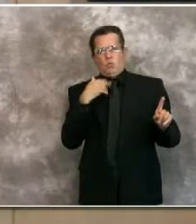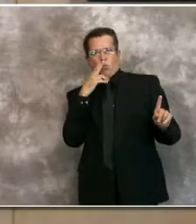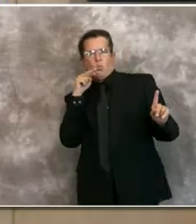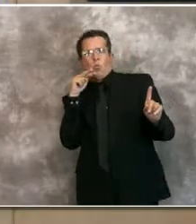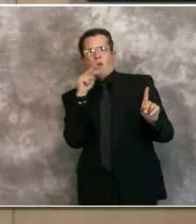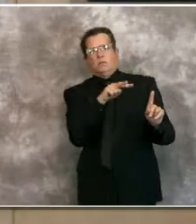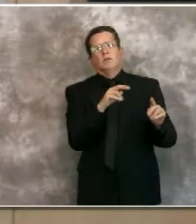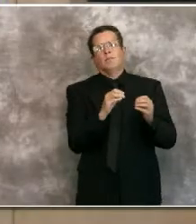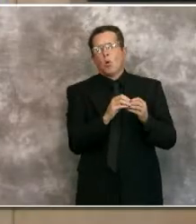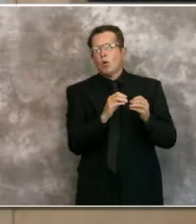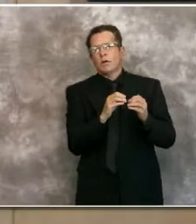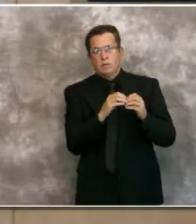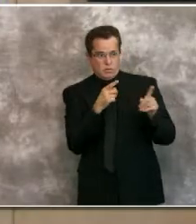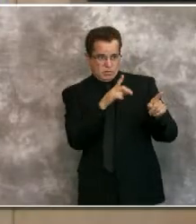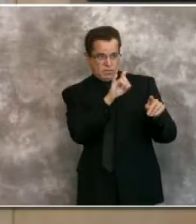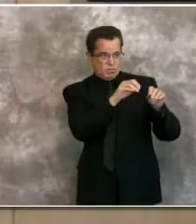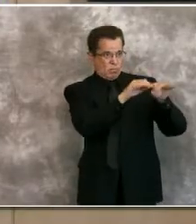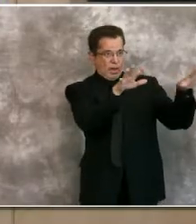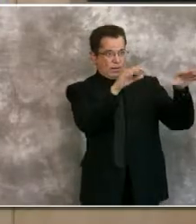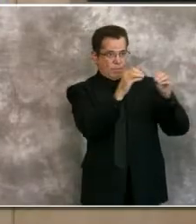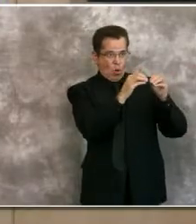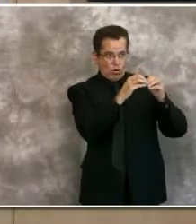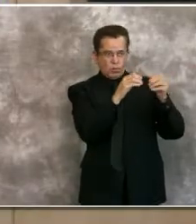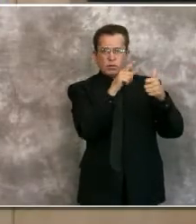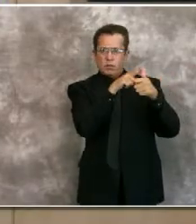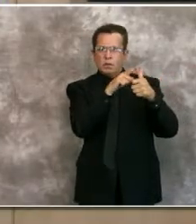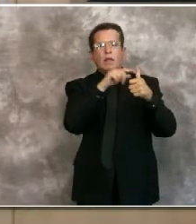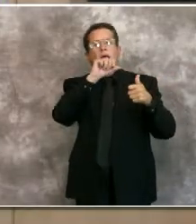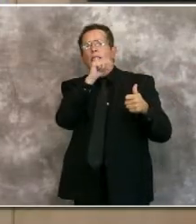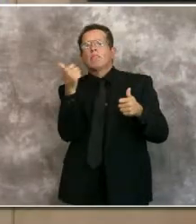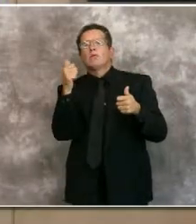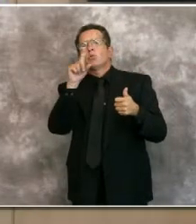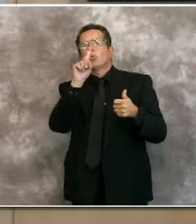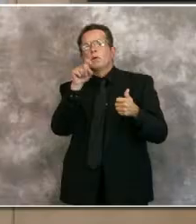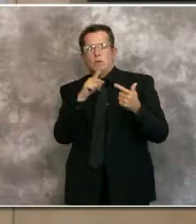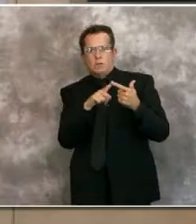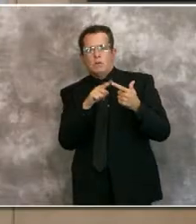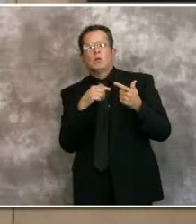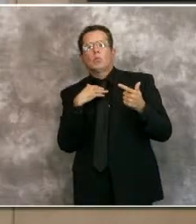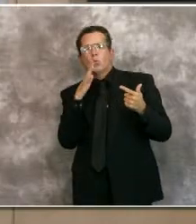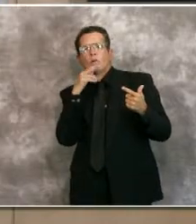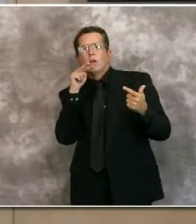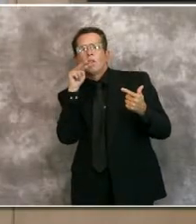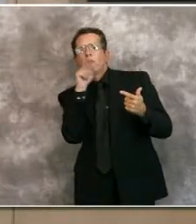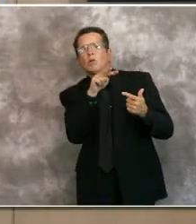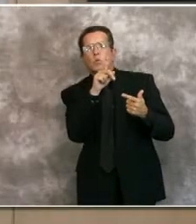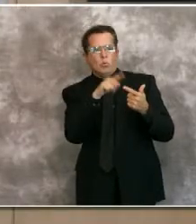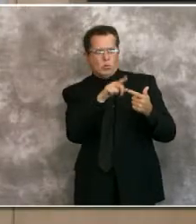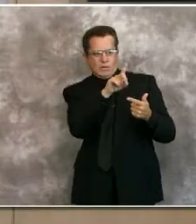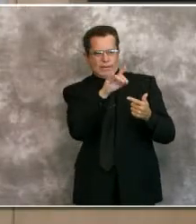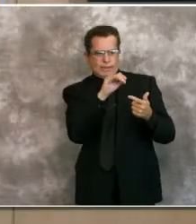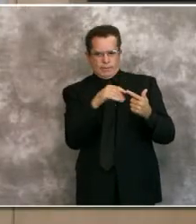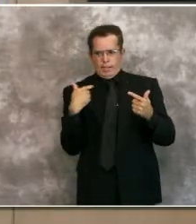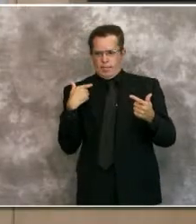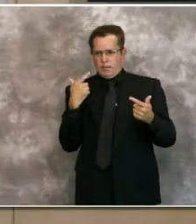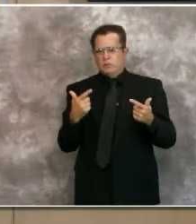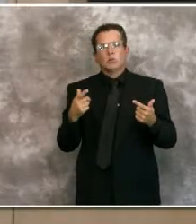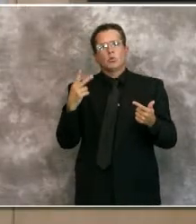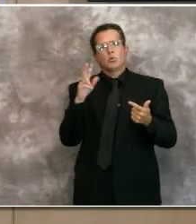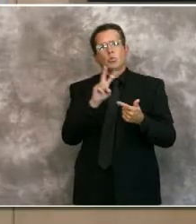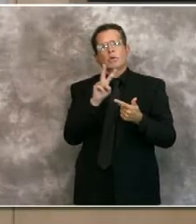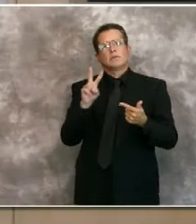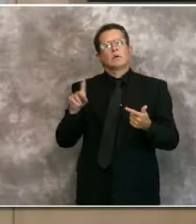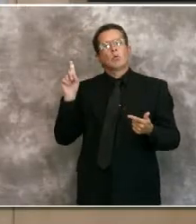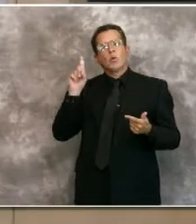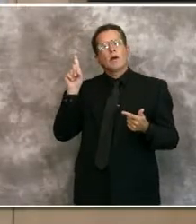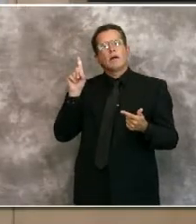to identify close contacts. And then the other set of questions that we ask have to do with what you did in the last 2 weeks that might have